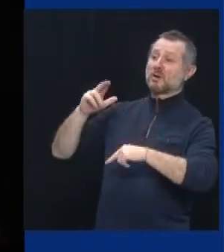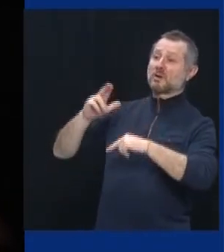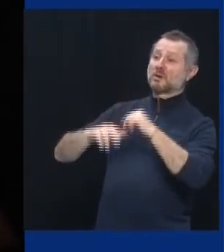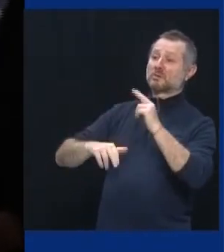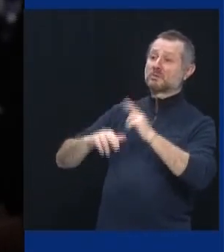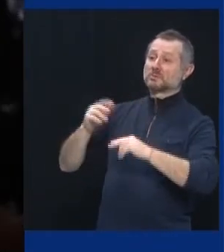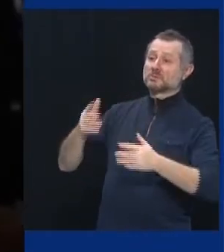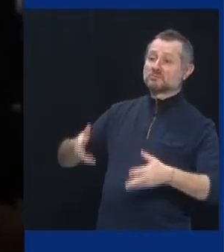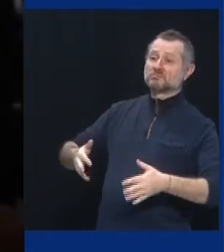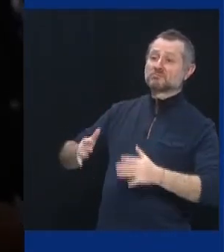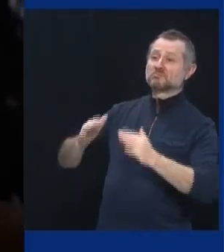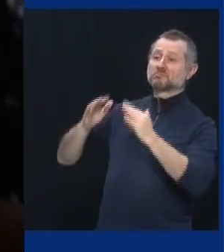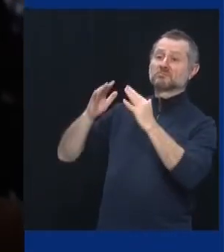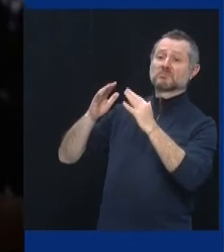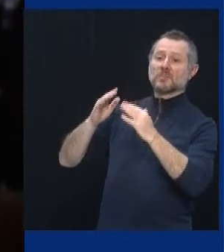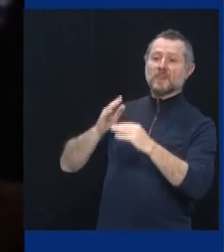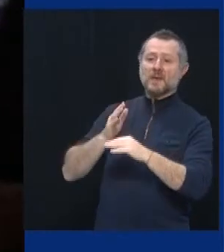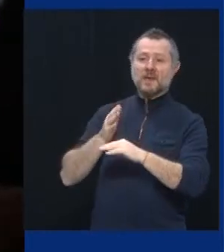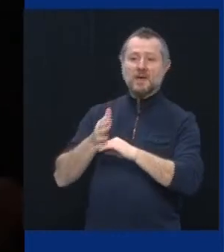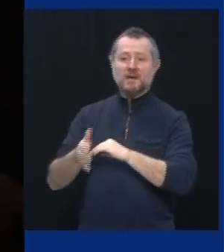Civil War.